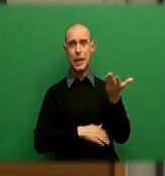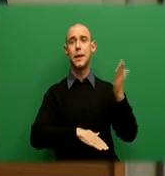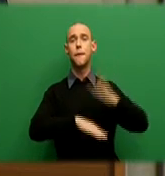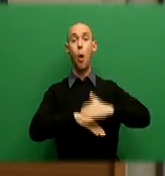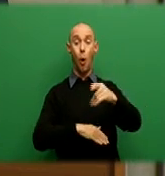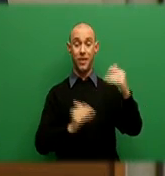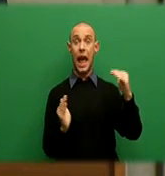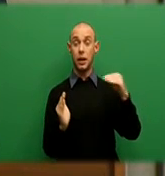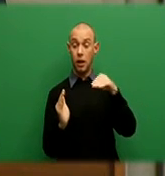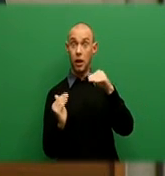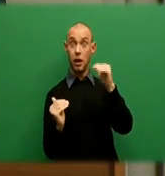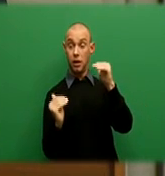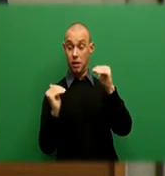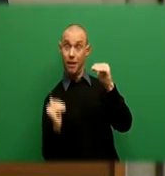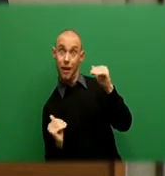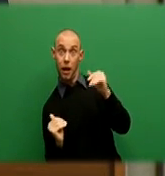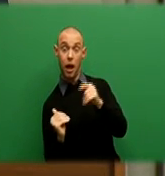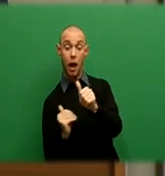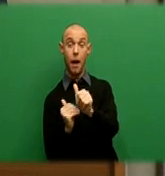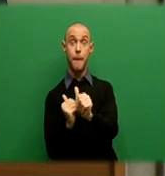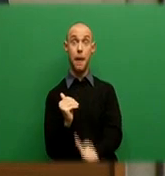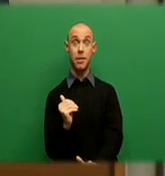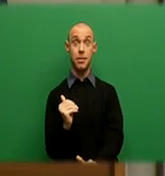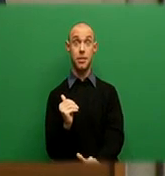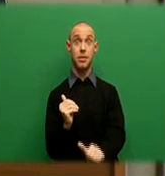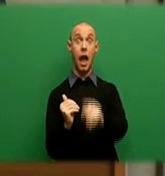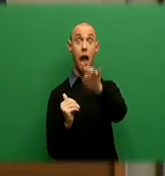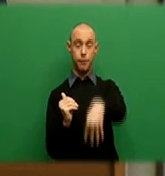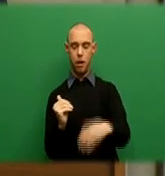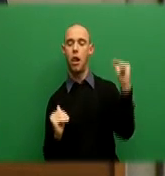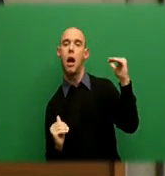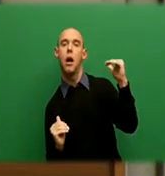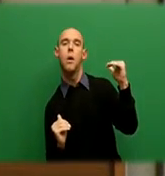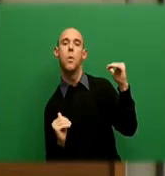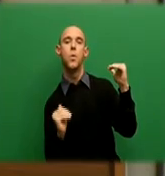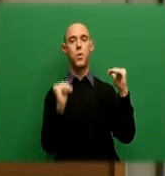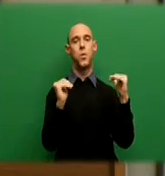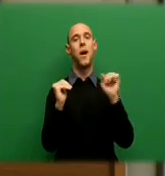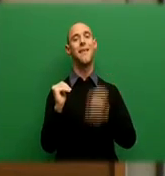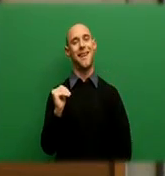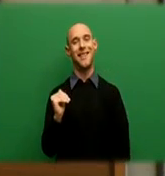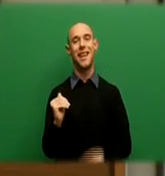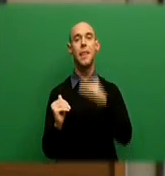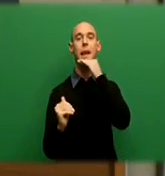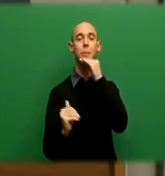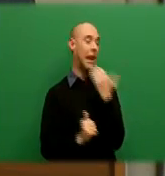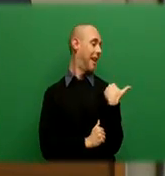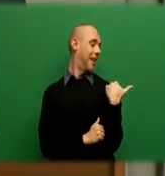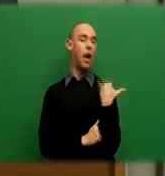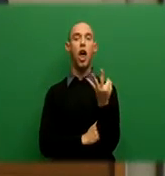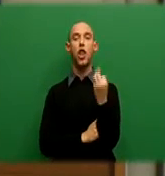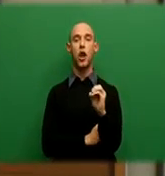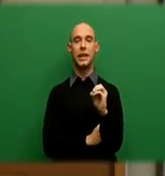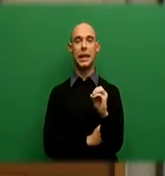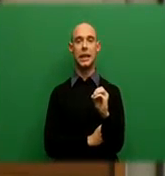substantially reversed in April. This increase will be in addition to the 30 cents per litre increase in the